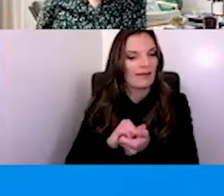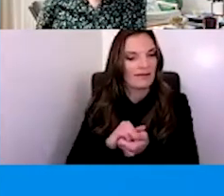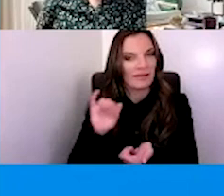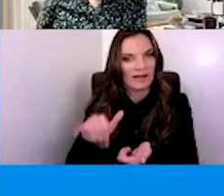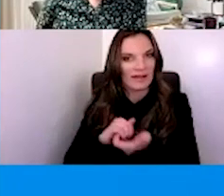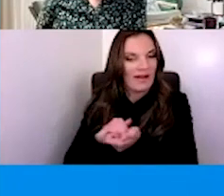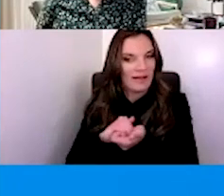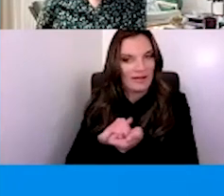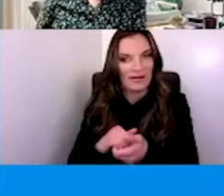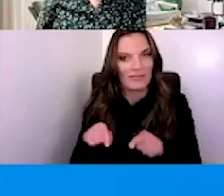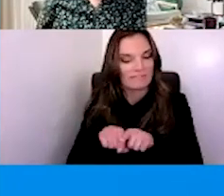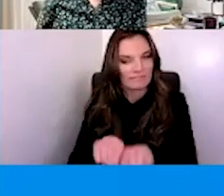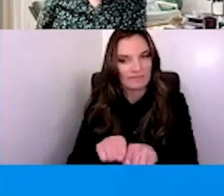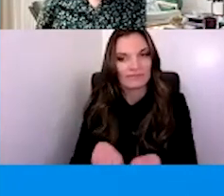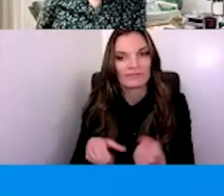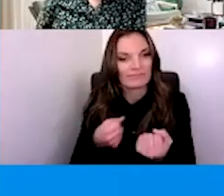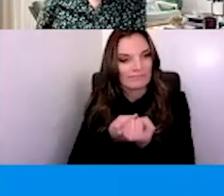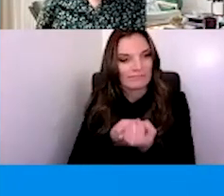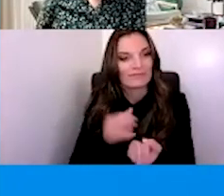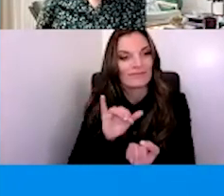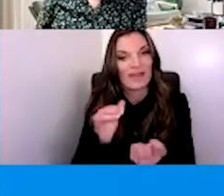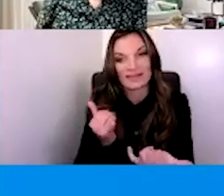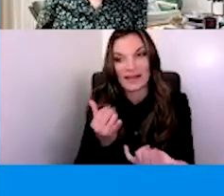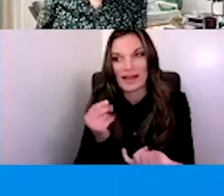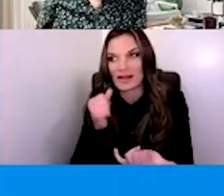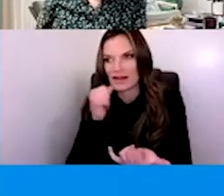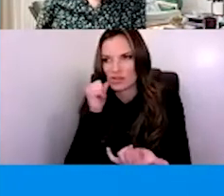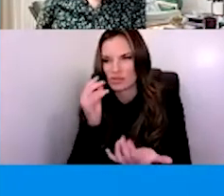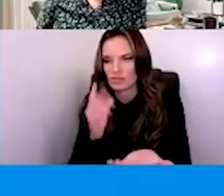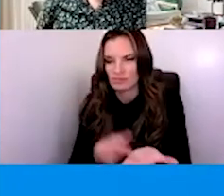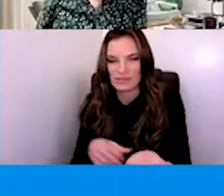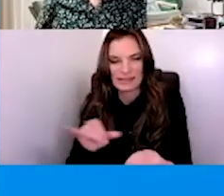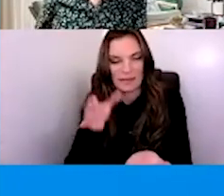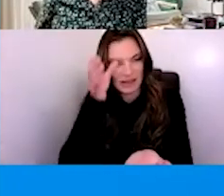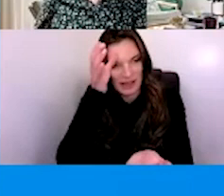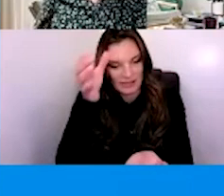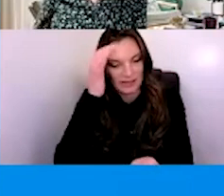have been doing yesterday and today is a great start to that, if today is a start for you.